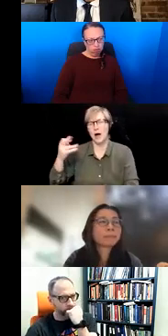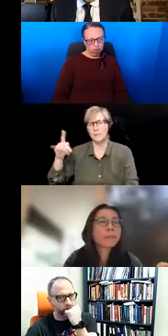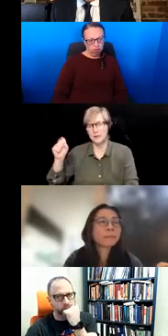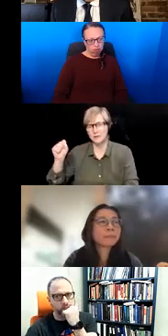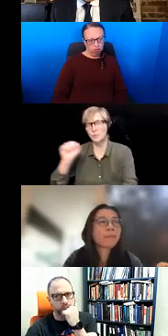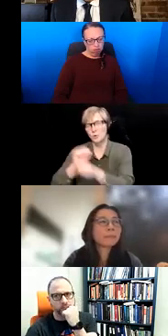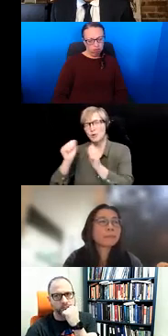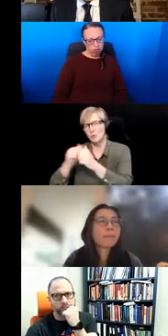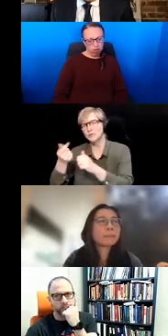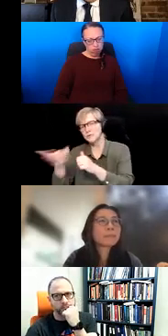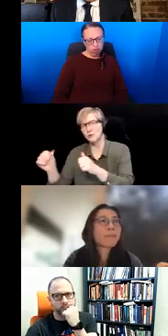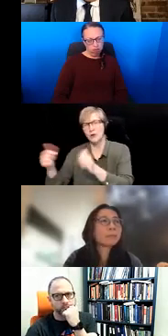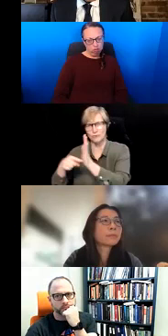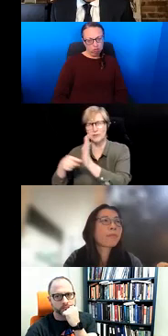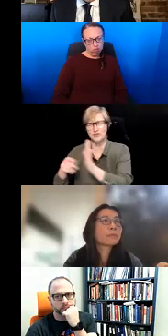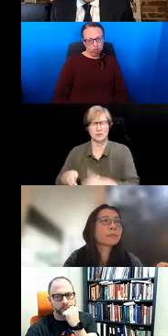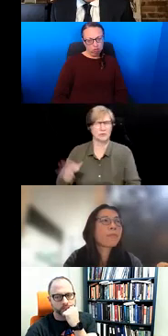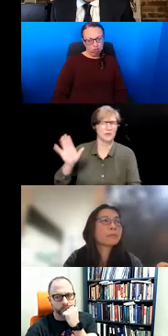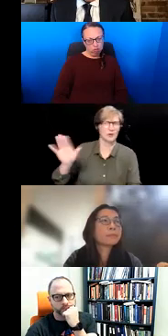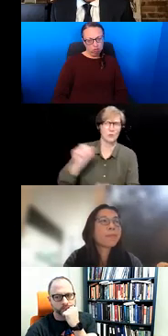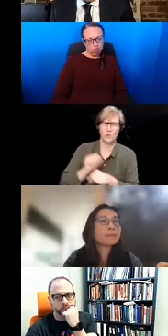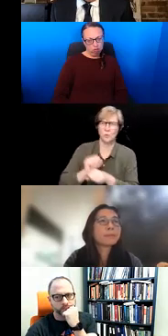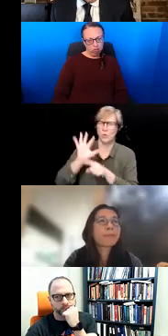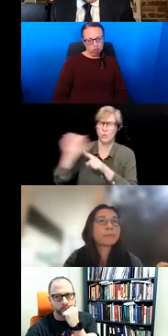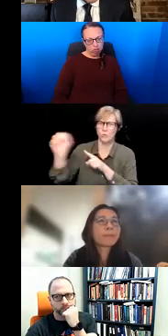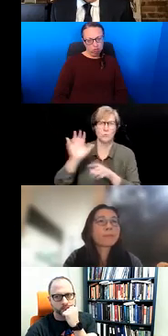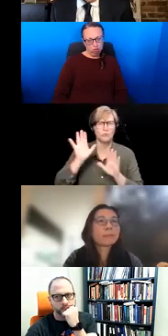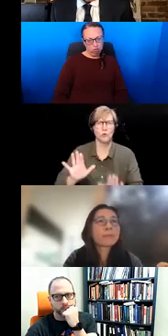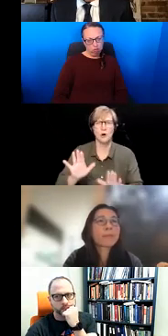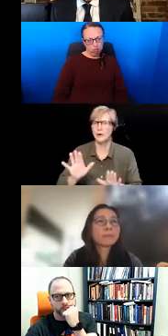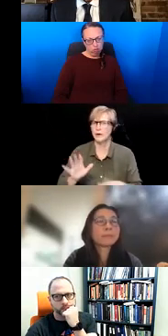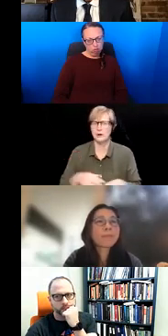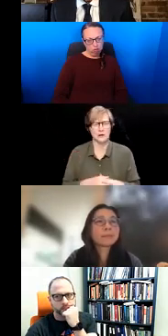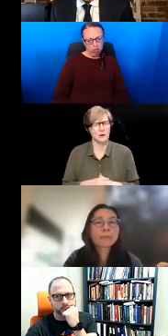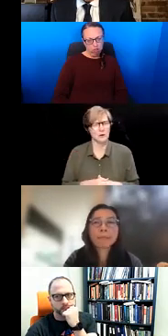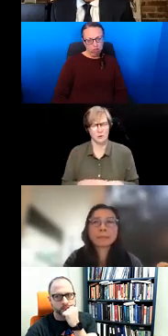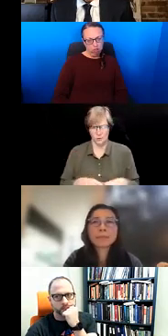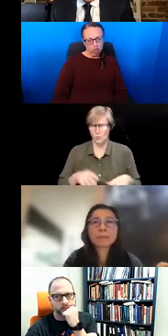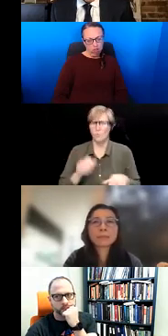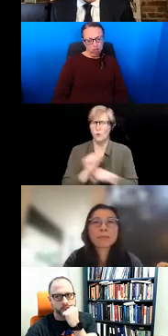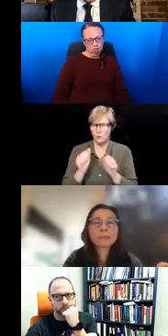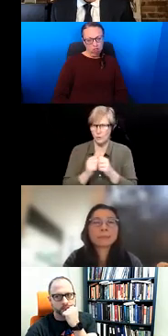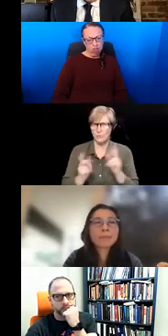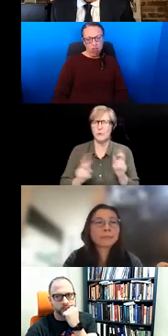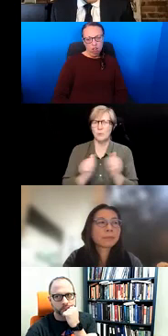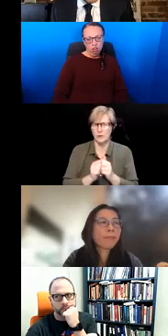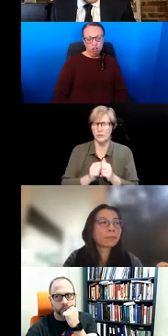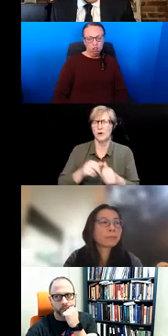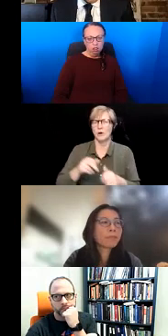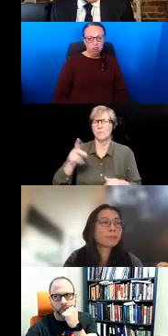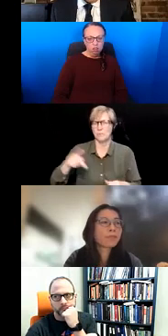and others, have been doing fantastic work in persons with primary progressive aphasia. So this is